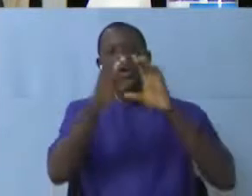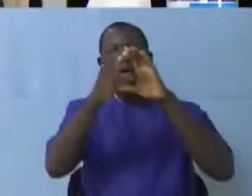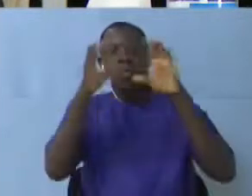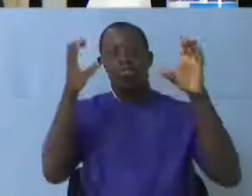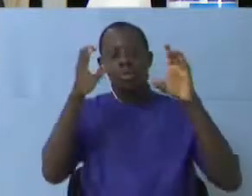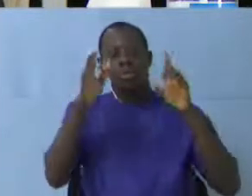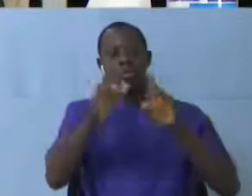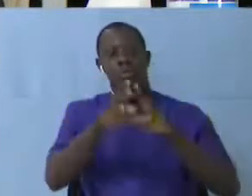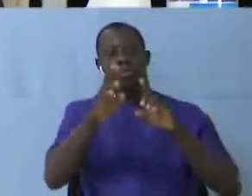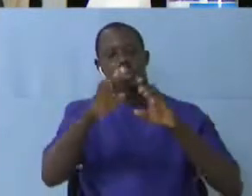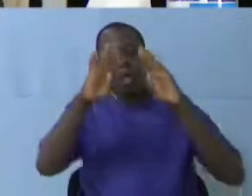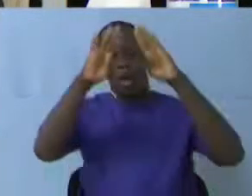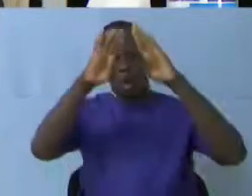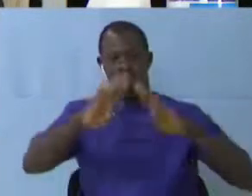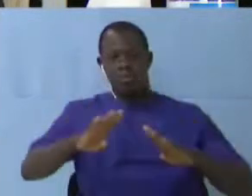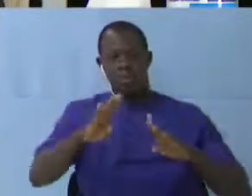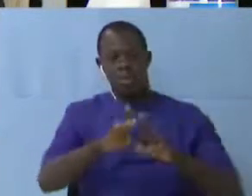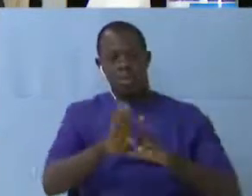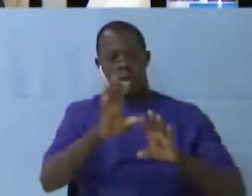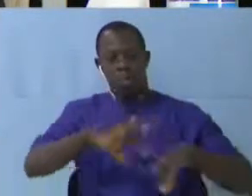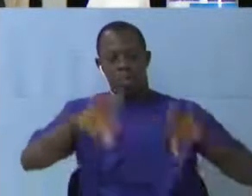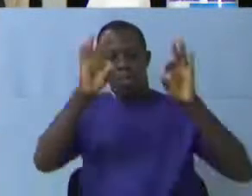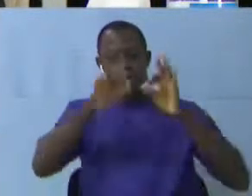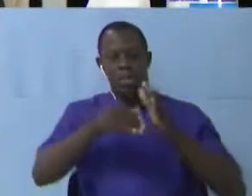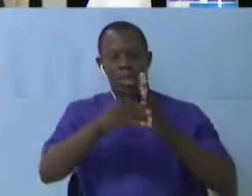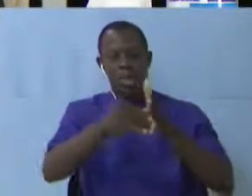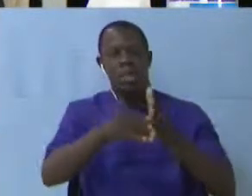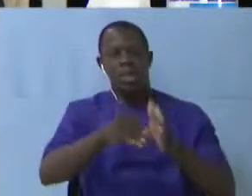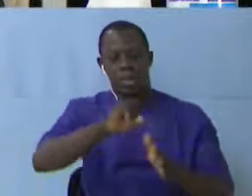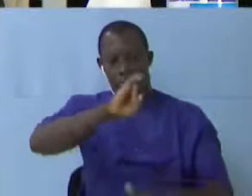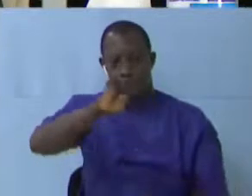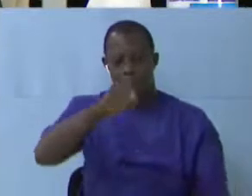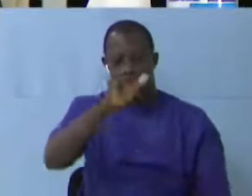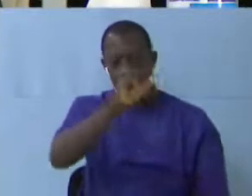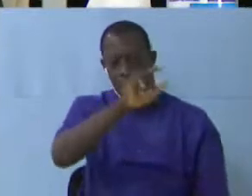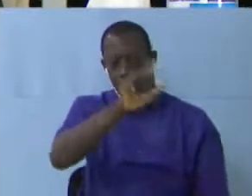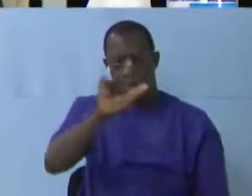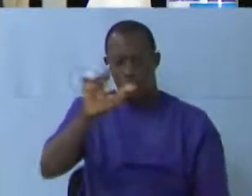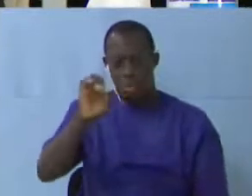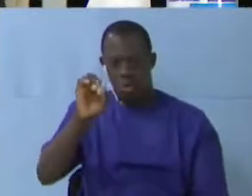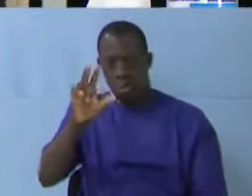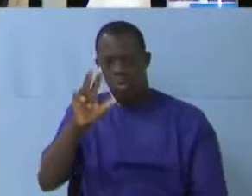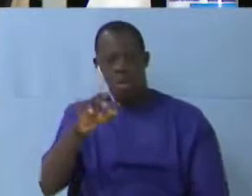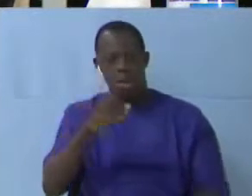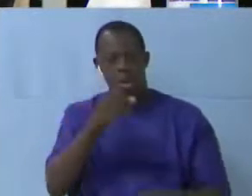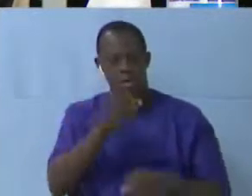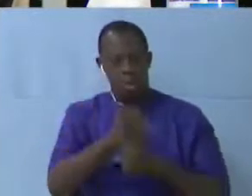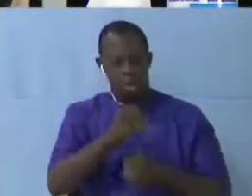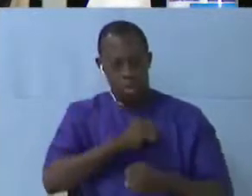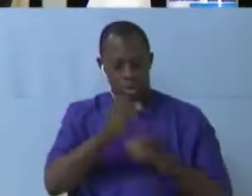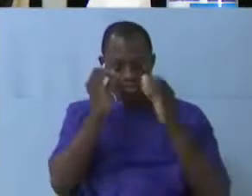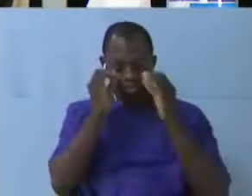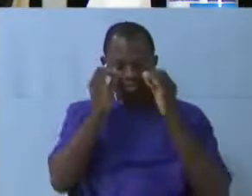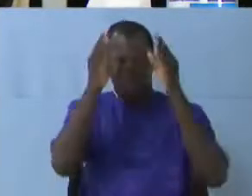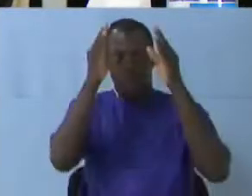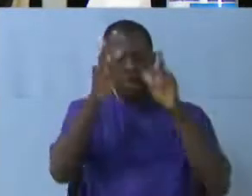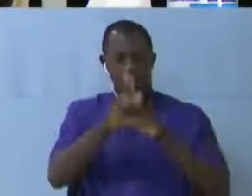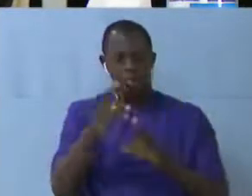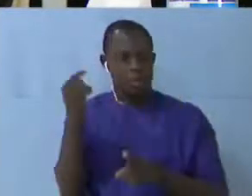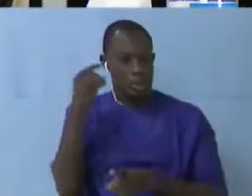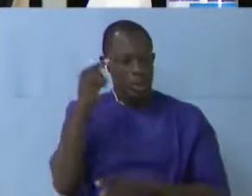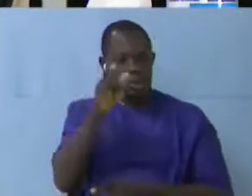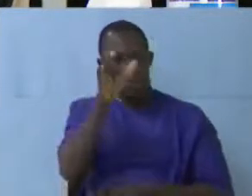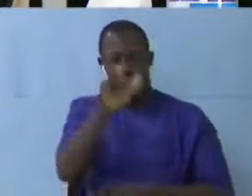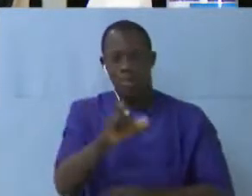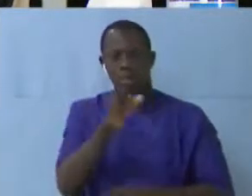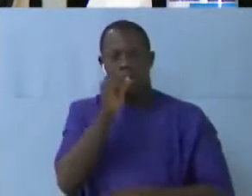Imam Jallo is a lot more radical than me. So surprised to hear him say, on the